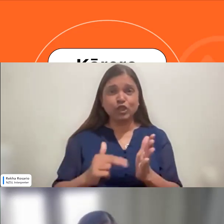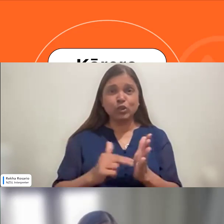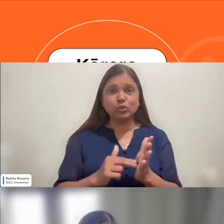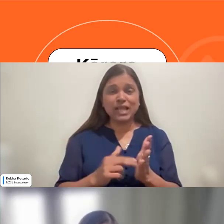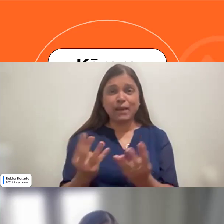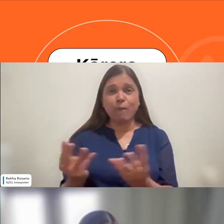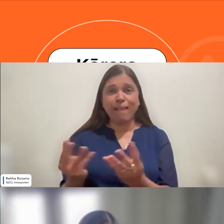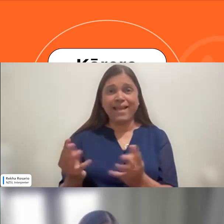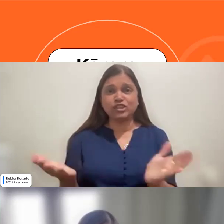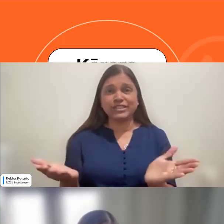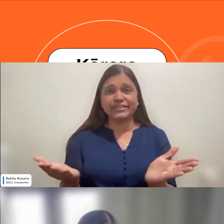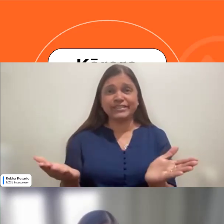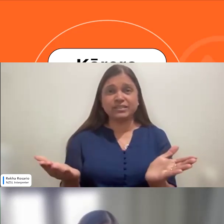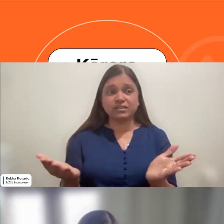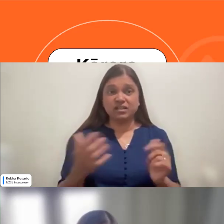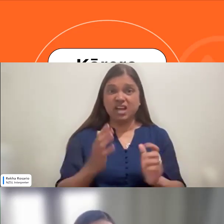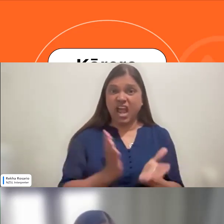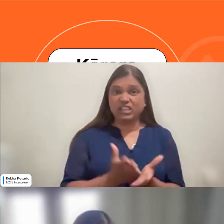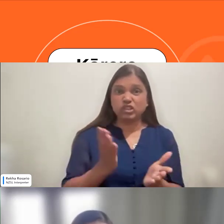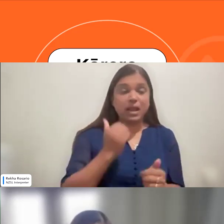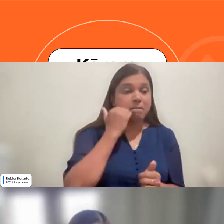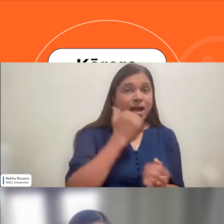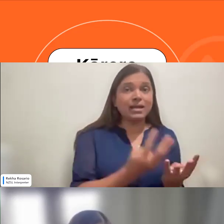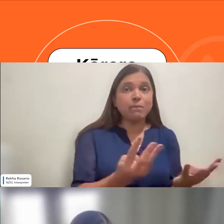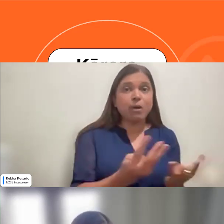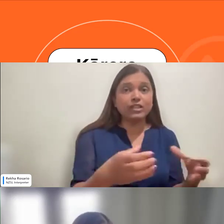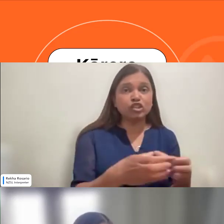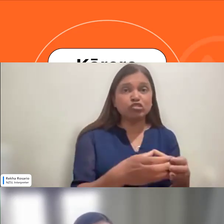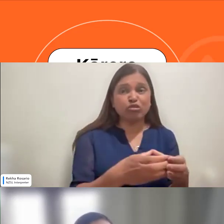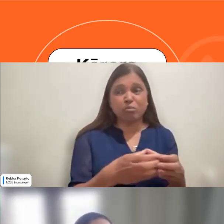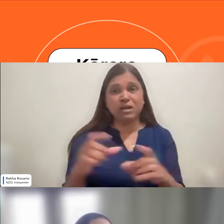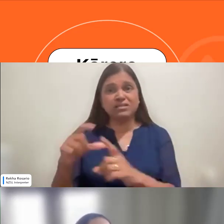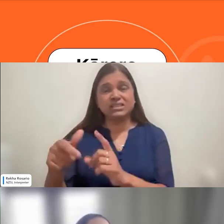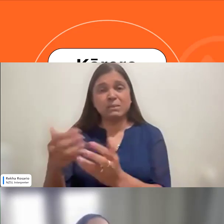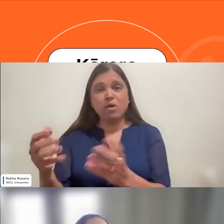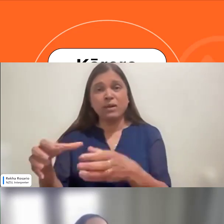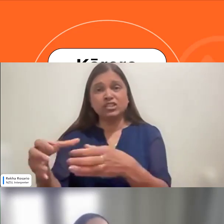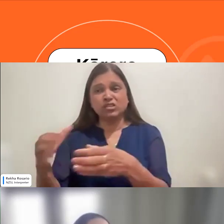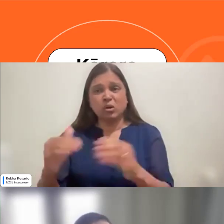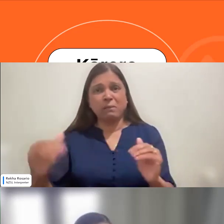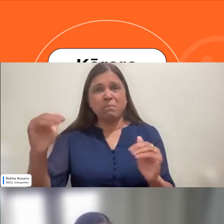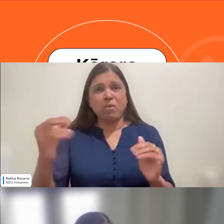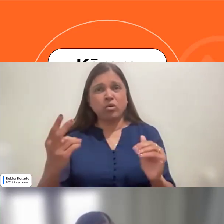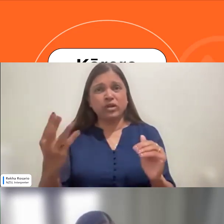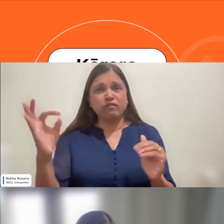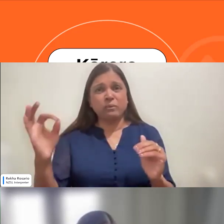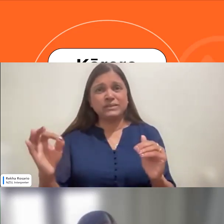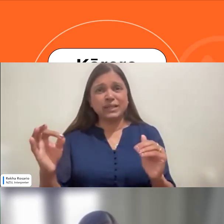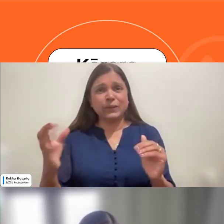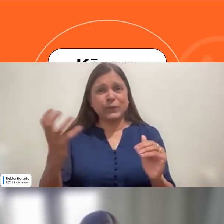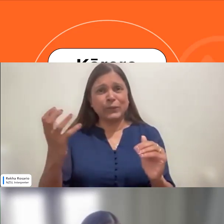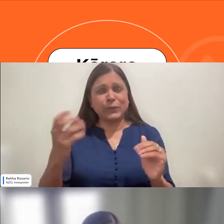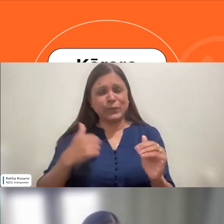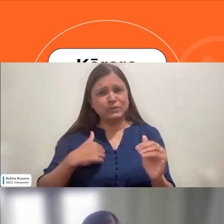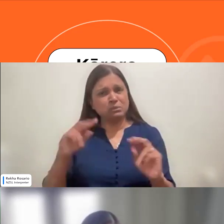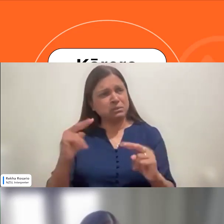more than the Māori population. So that made me start thinking about, some of the things I've done in my